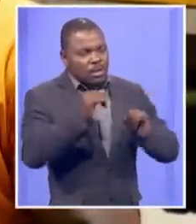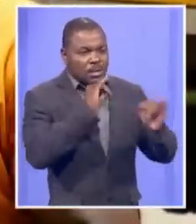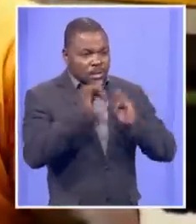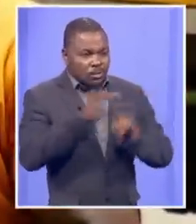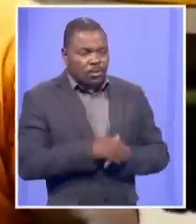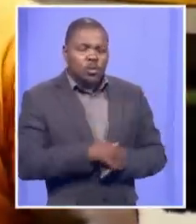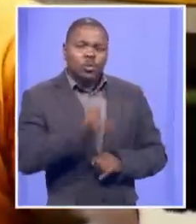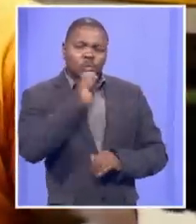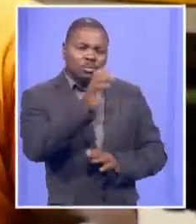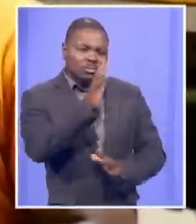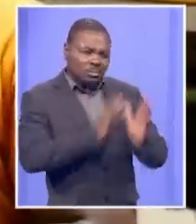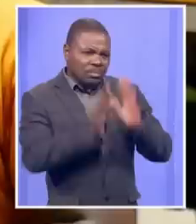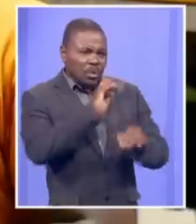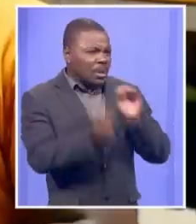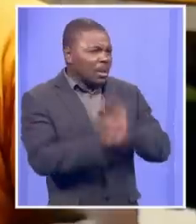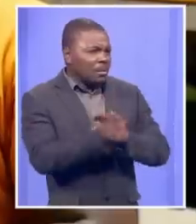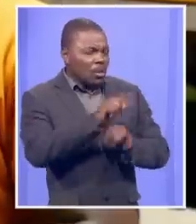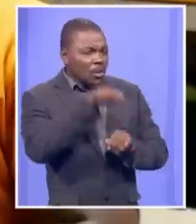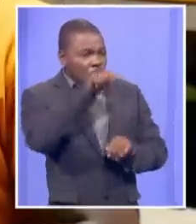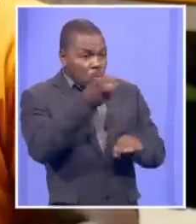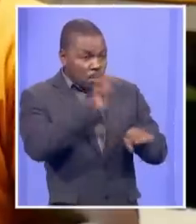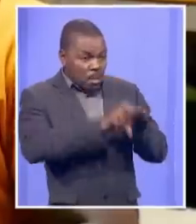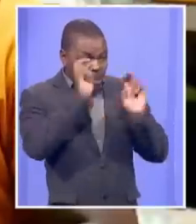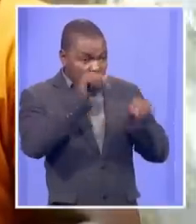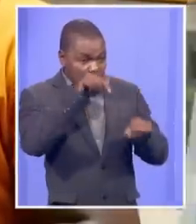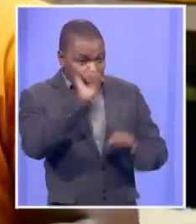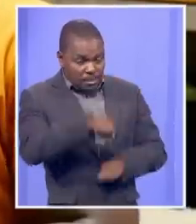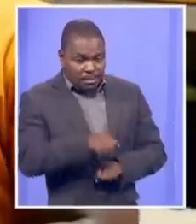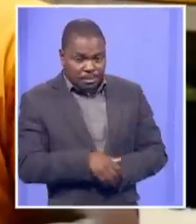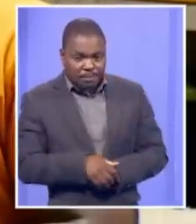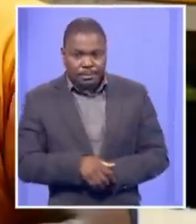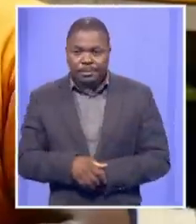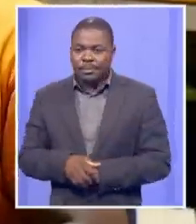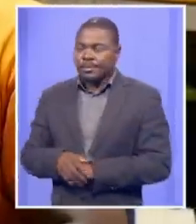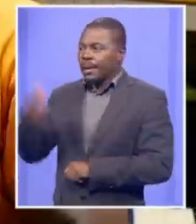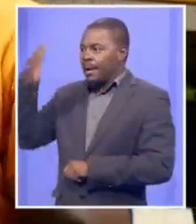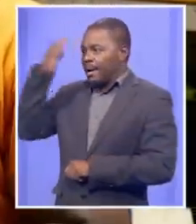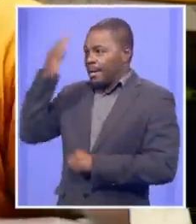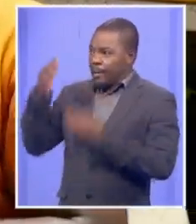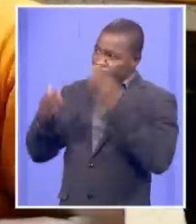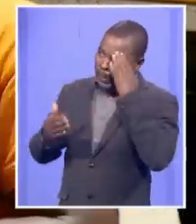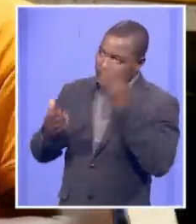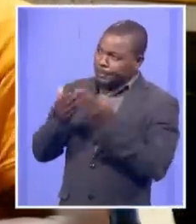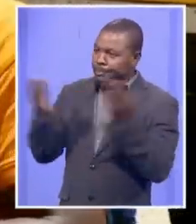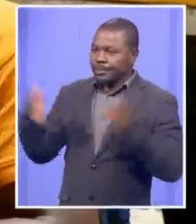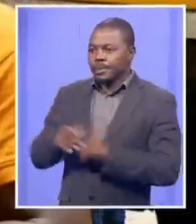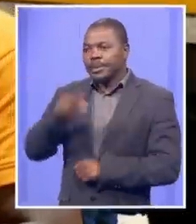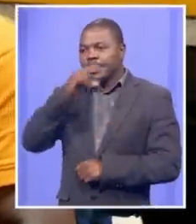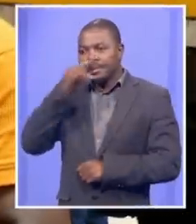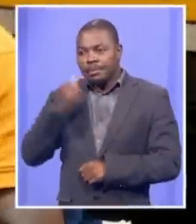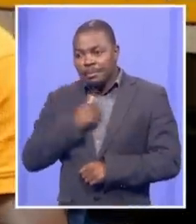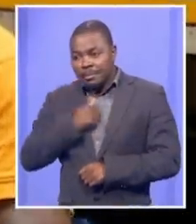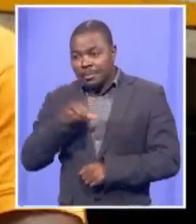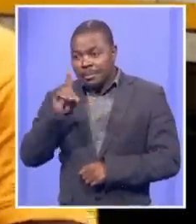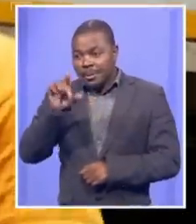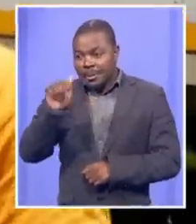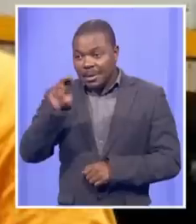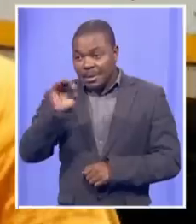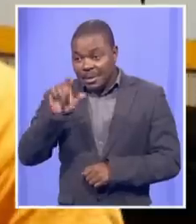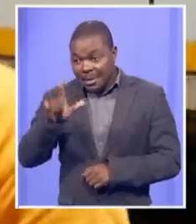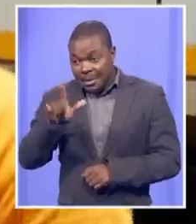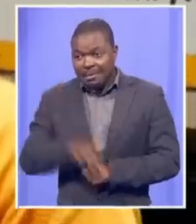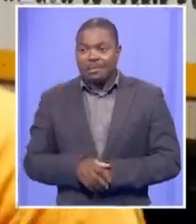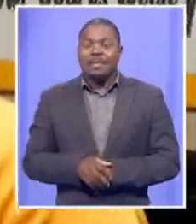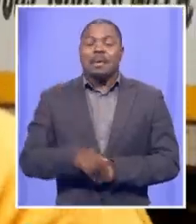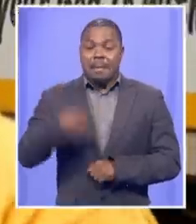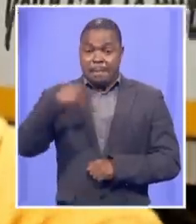exactly happened? I understand that you are a passenger on this particular bus. Hello, hi. My name is Daniel. I was